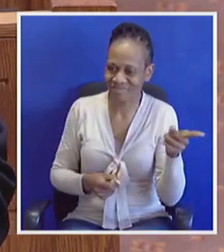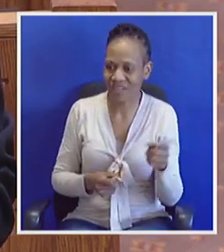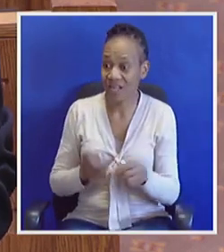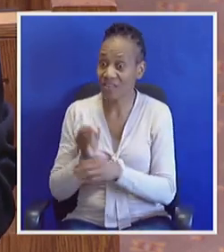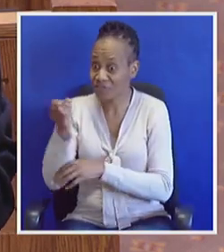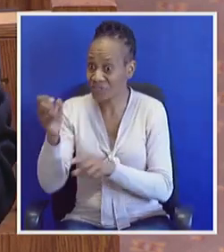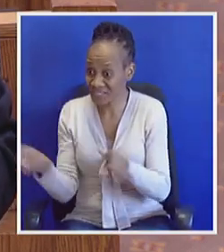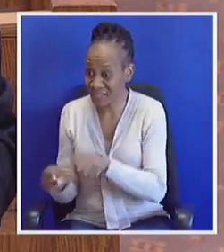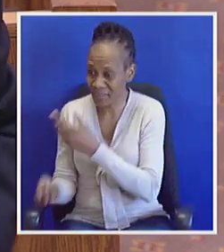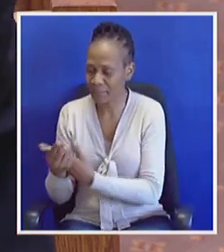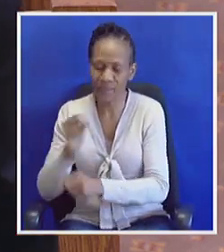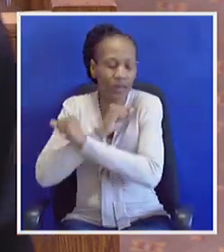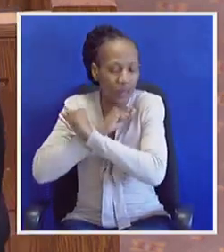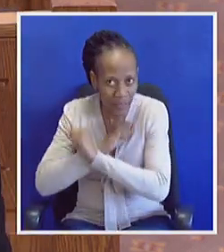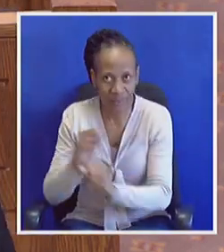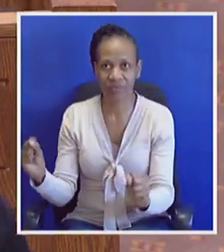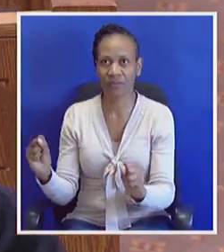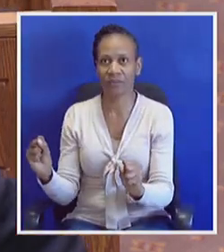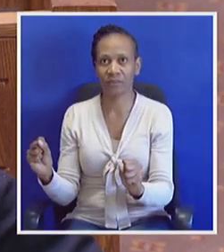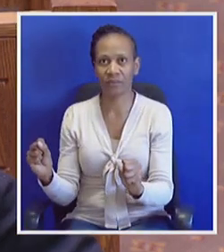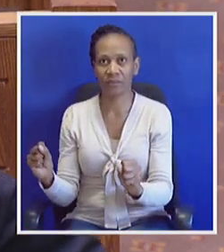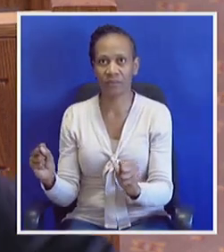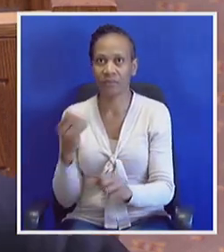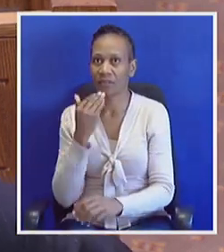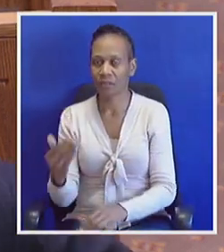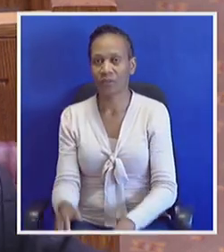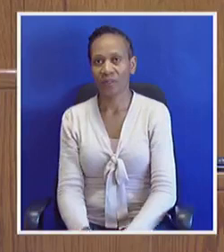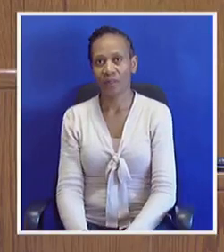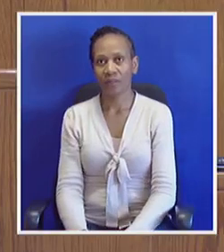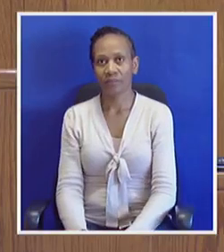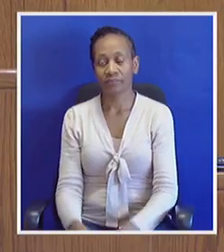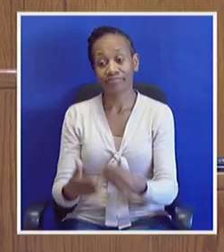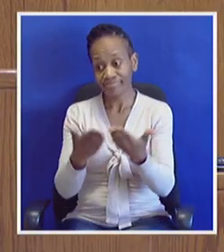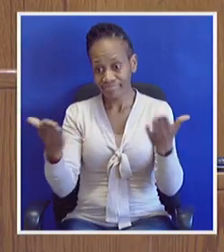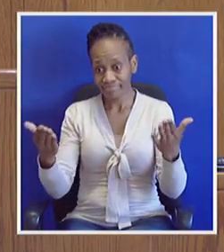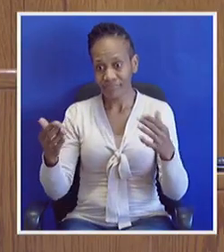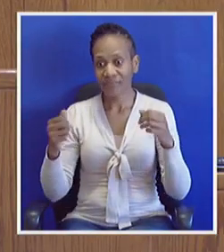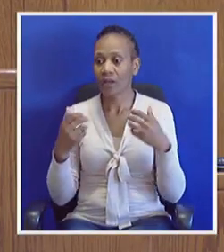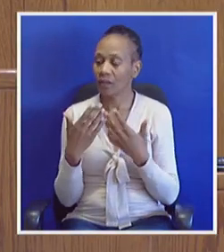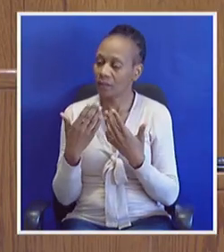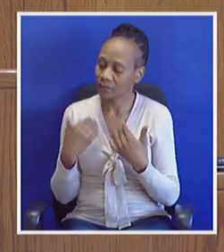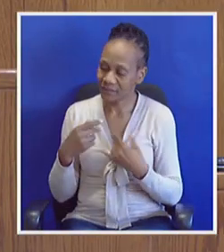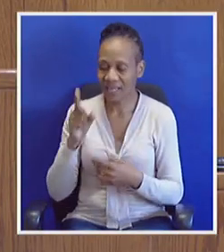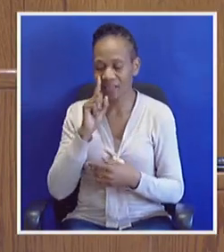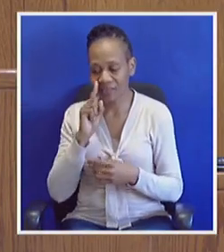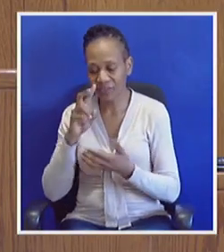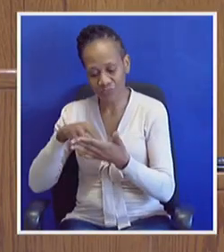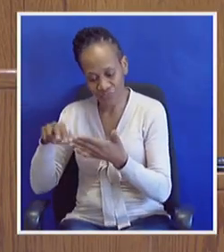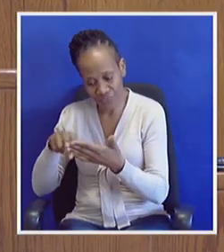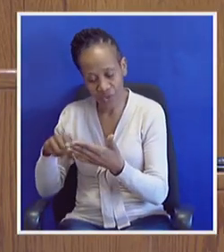again. Thank you. Honorable members, I think we are agreed that I will look and I will come back to the